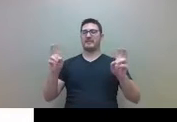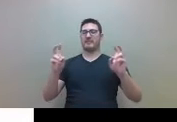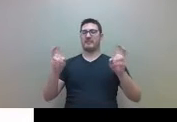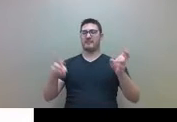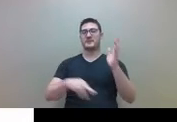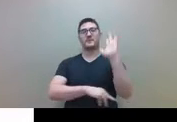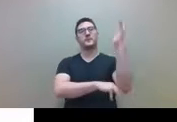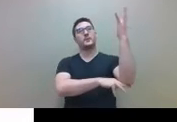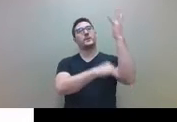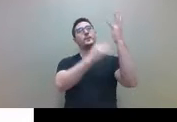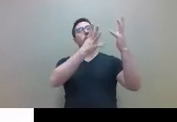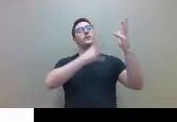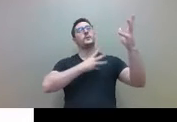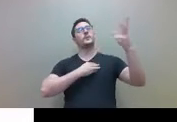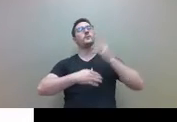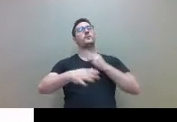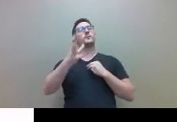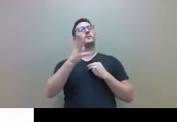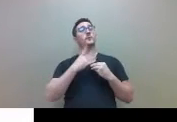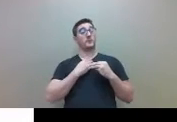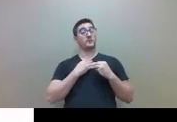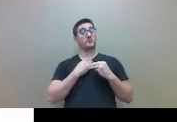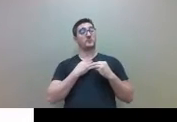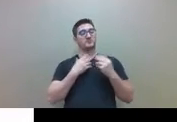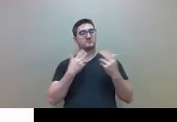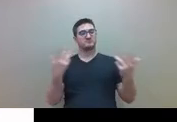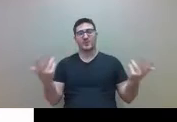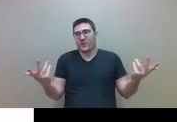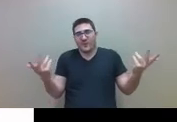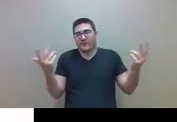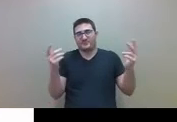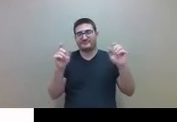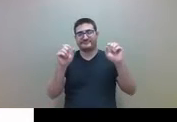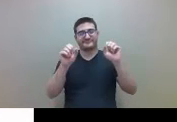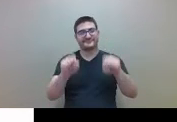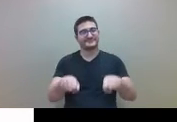fancy about it, but just go for a little walk in your backyard or in your street.